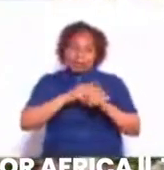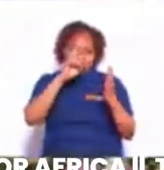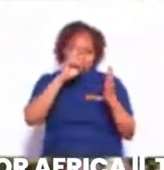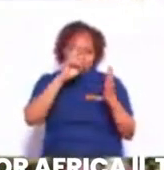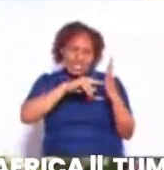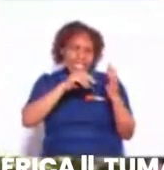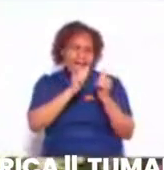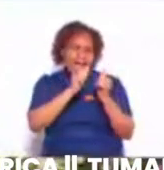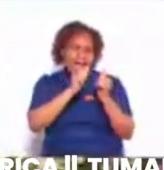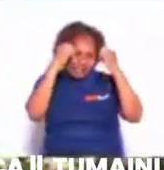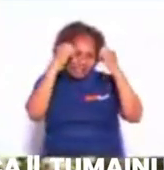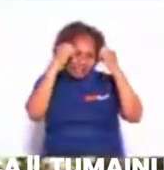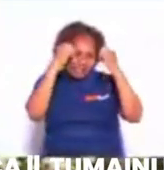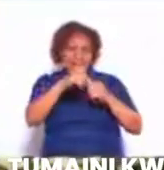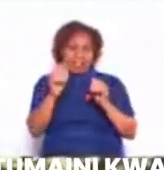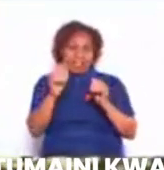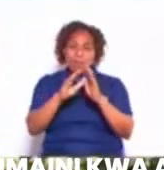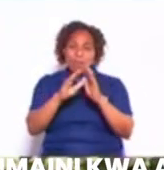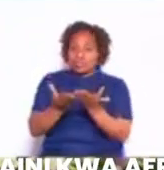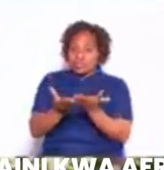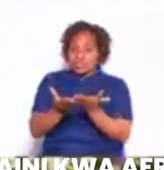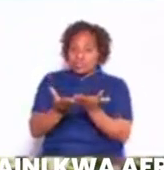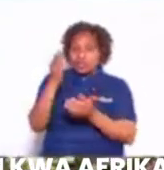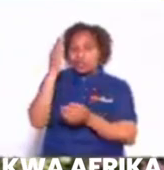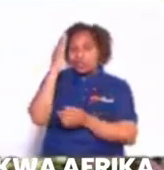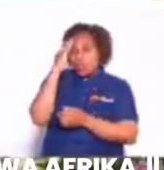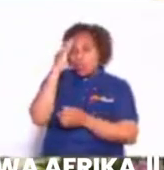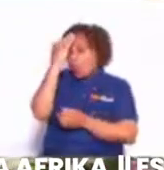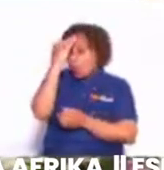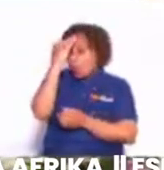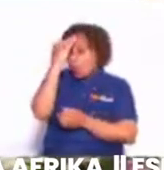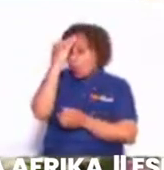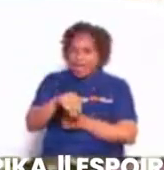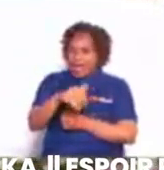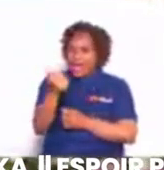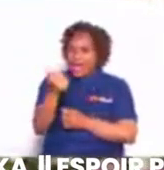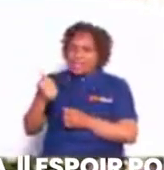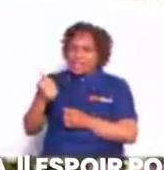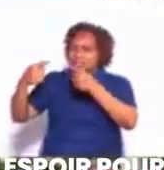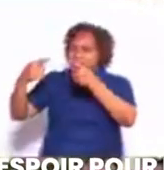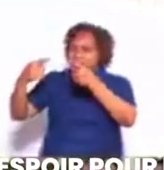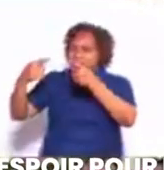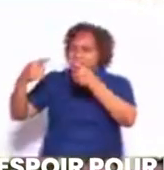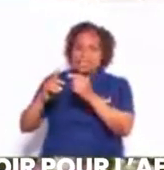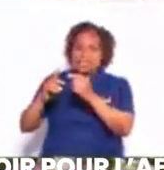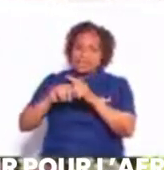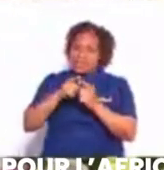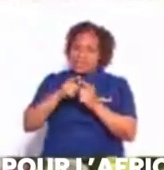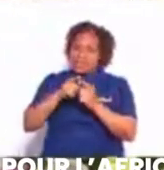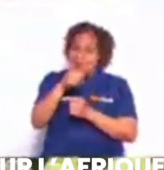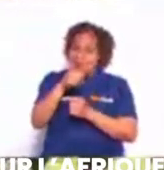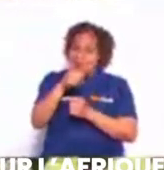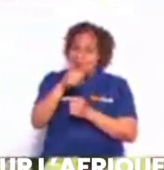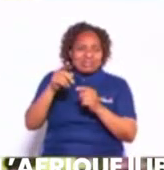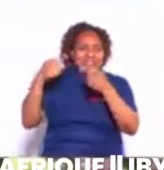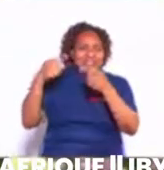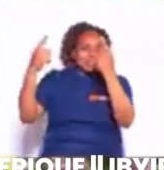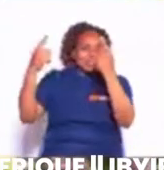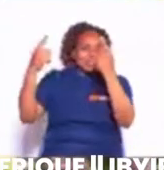research books to know why others can succeed and yours is not